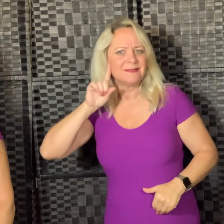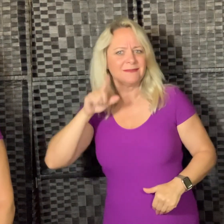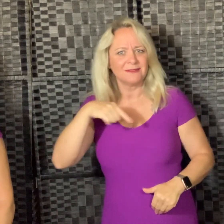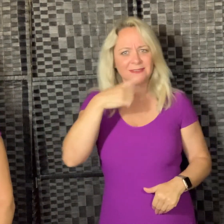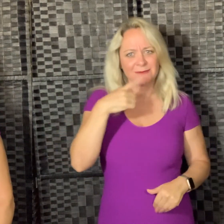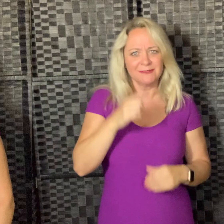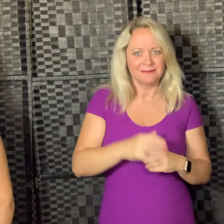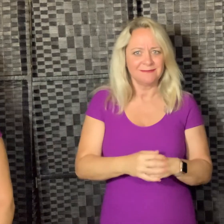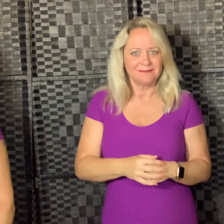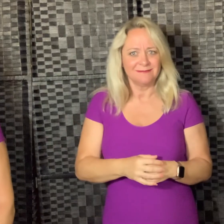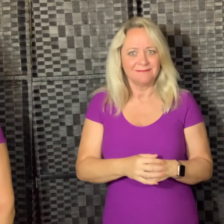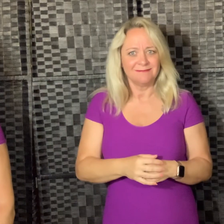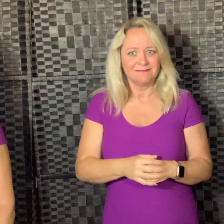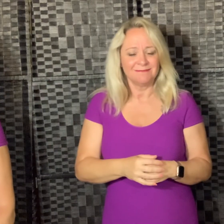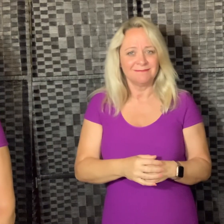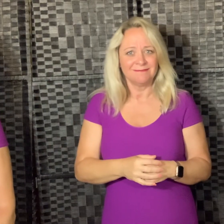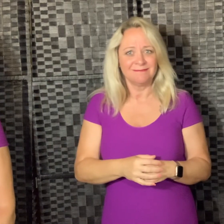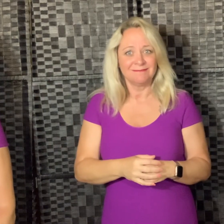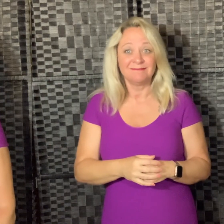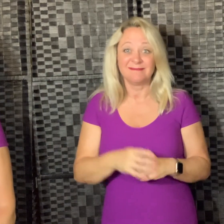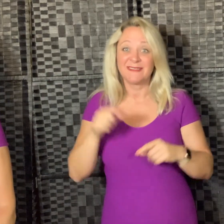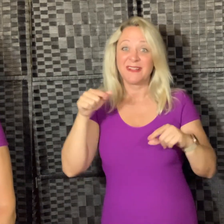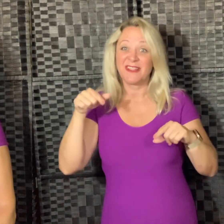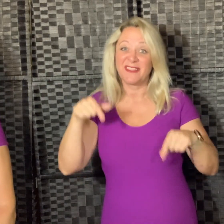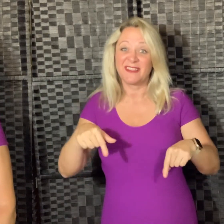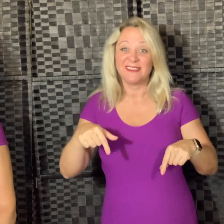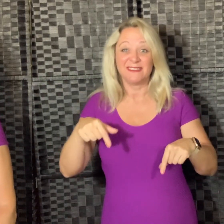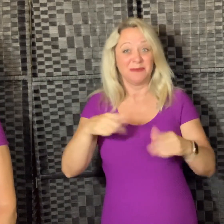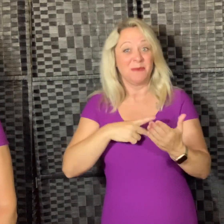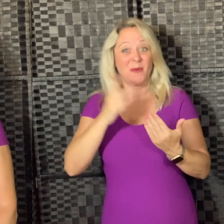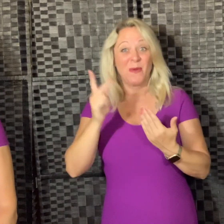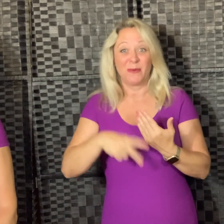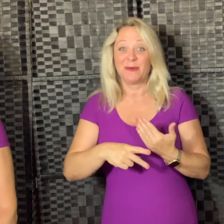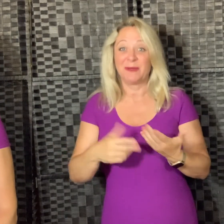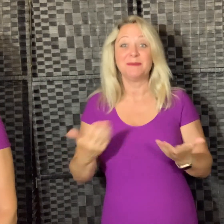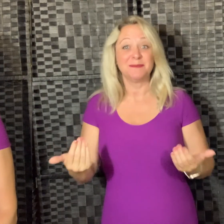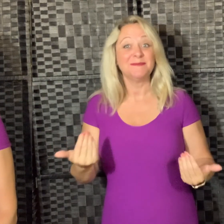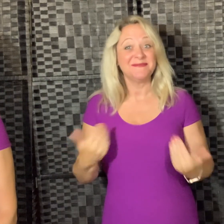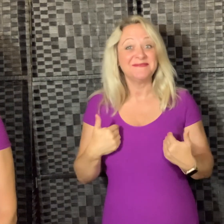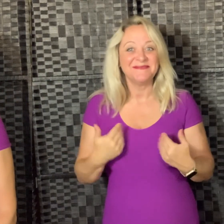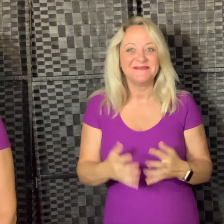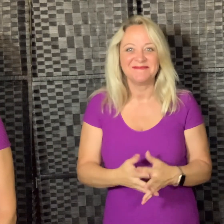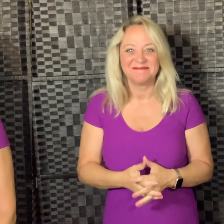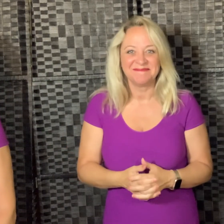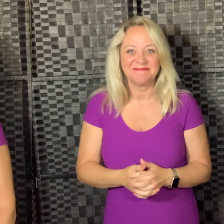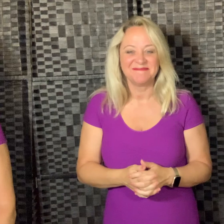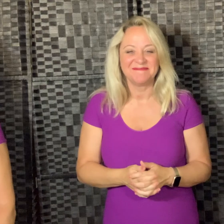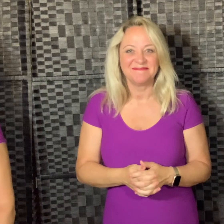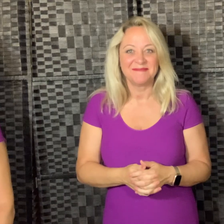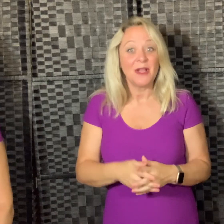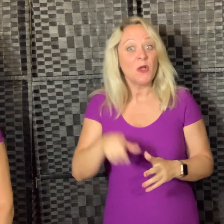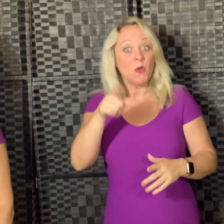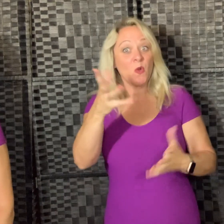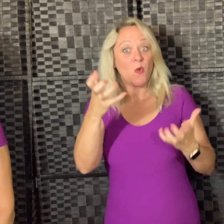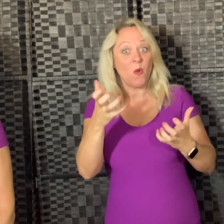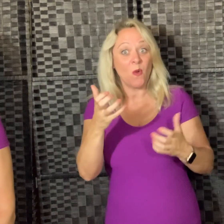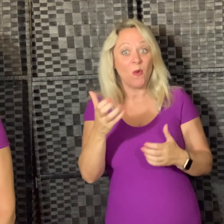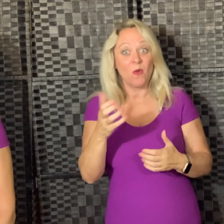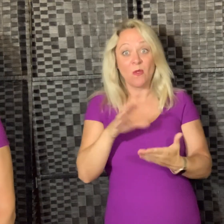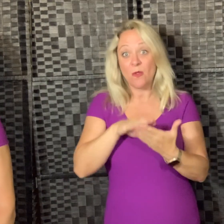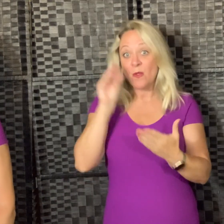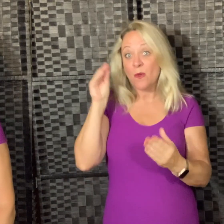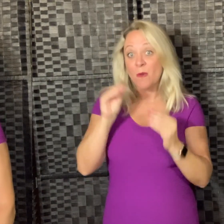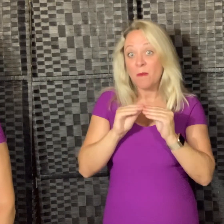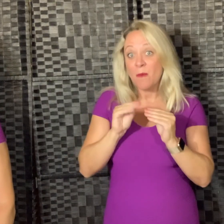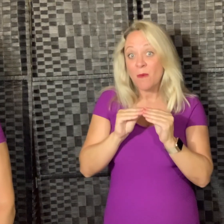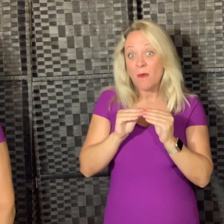accessible to both the deaf and hearing alike. And this is the one I have created. If you want to